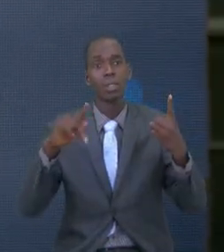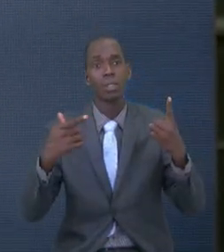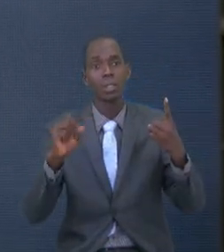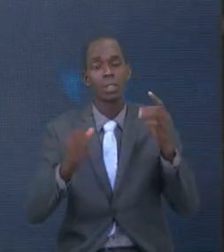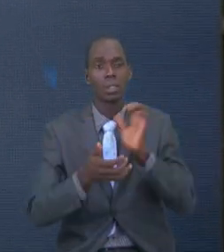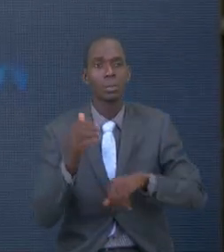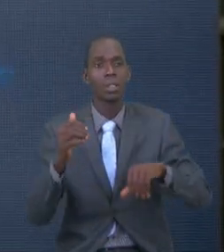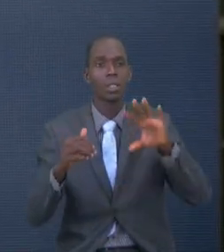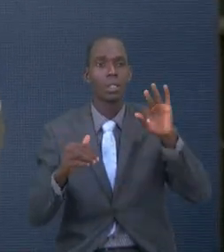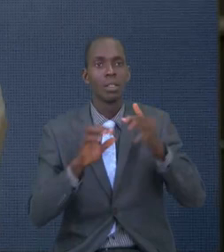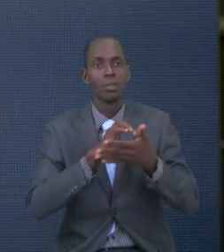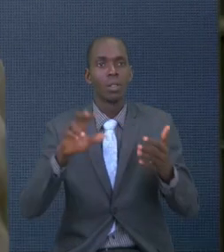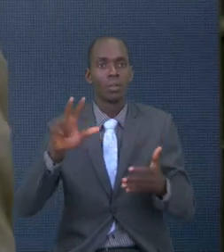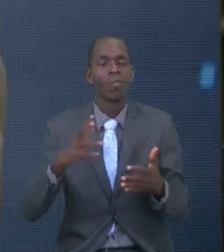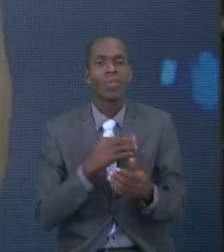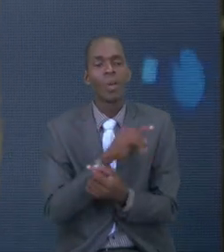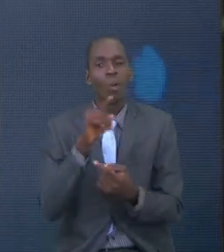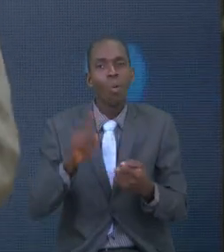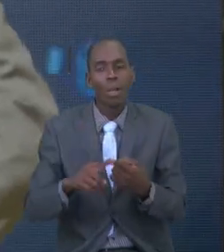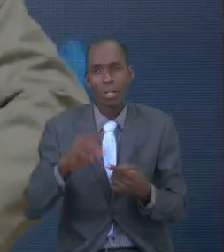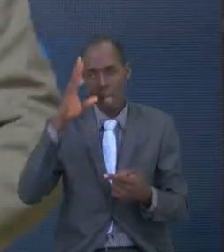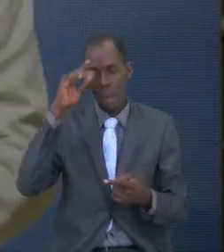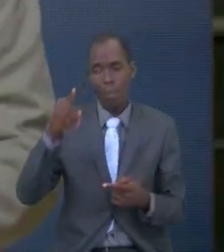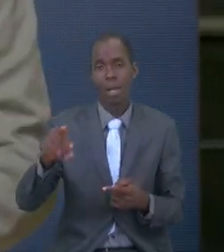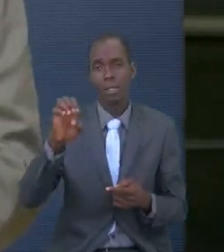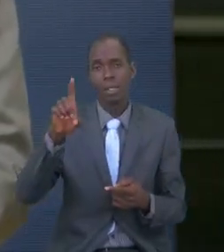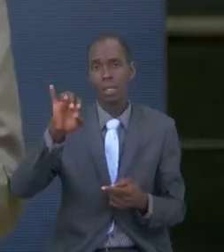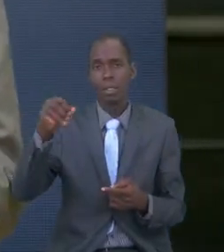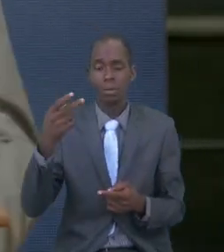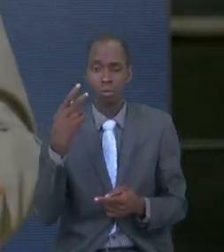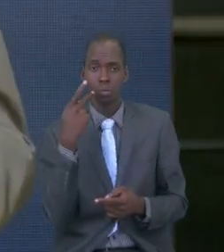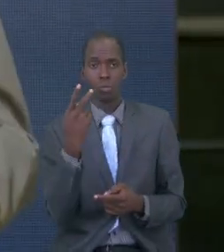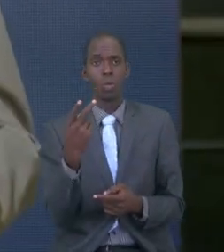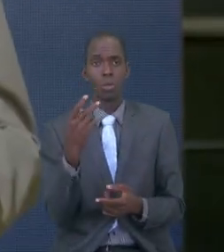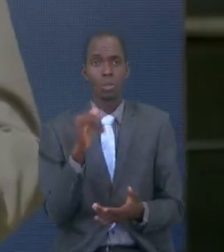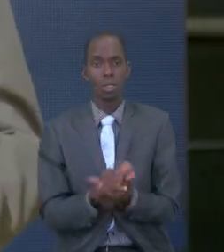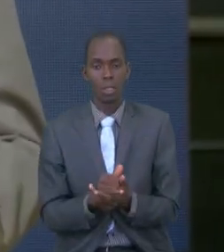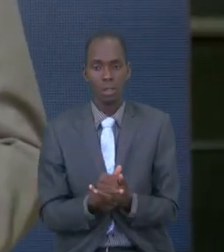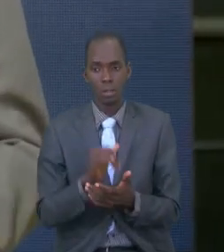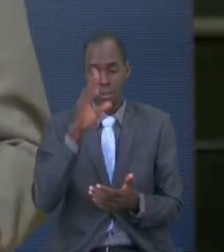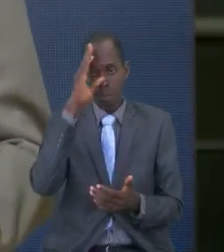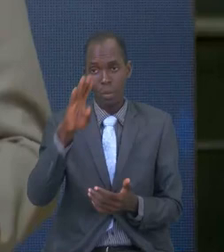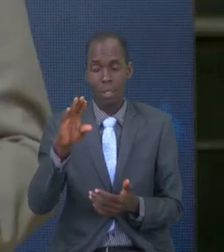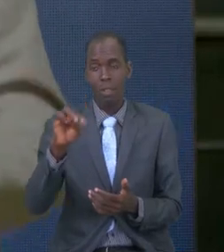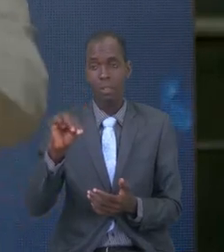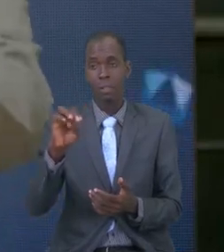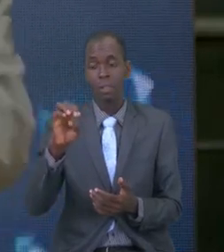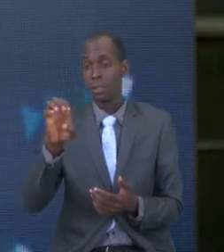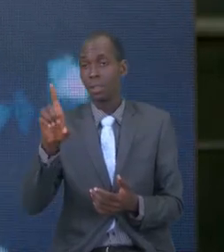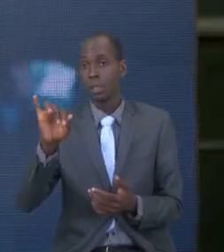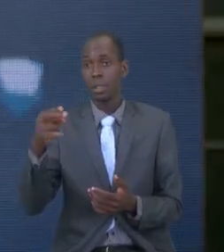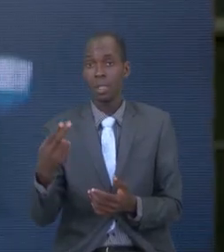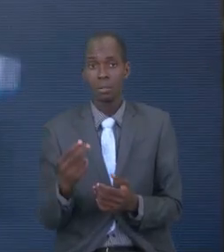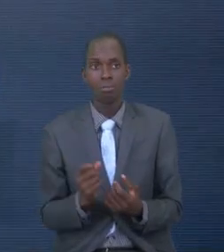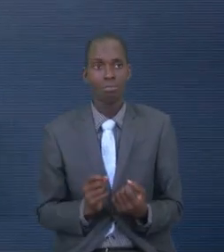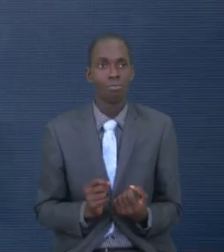he, Elijah, saw that, he arose and went for his life and